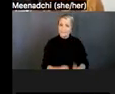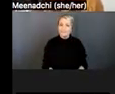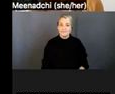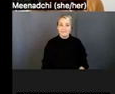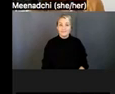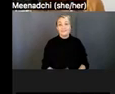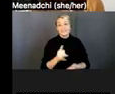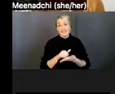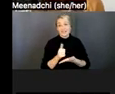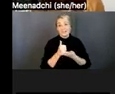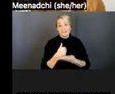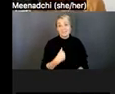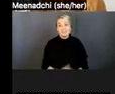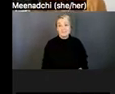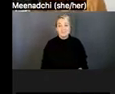been helpful.